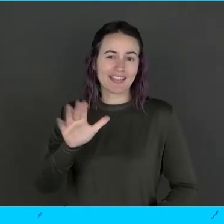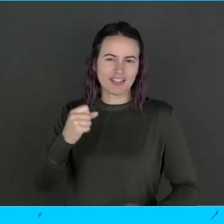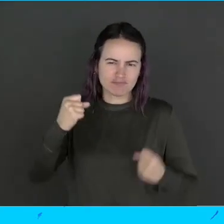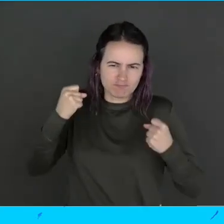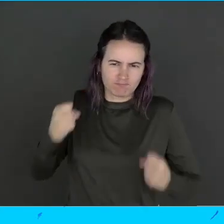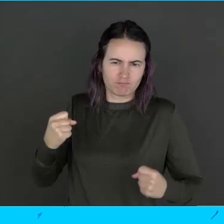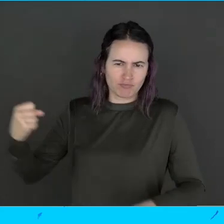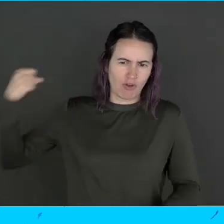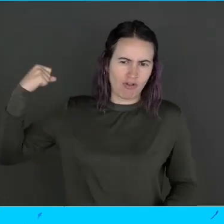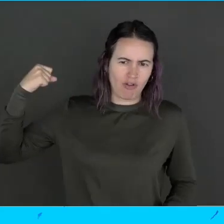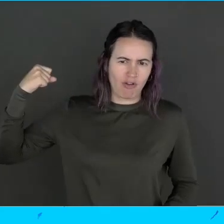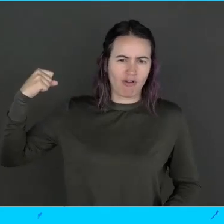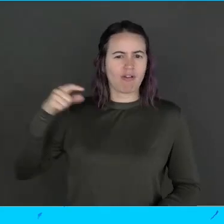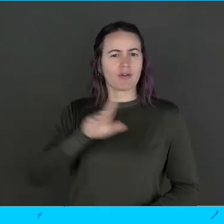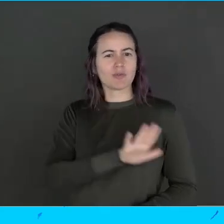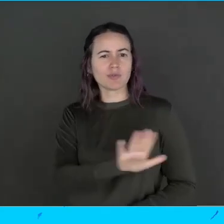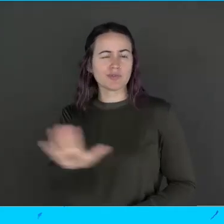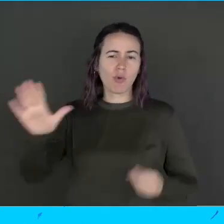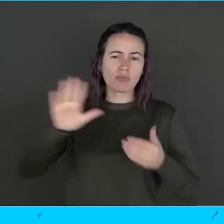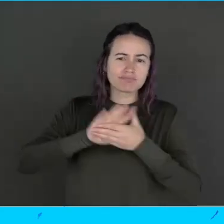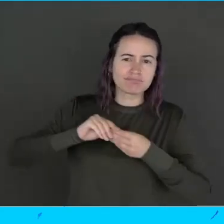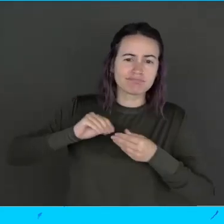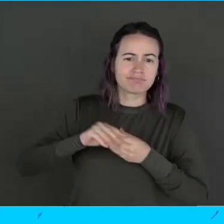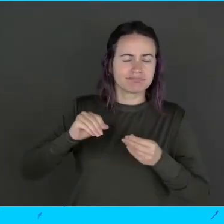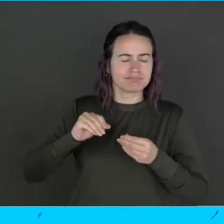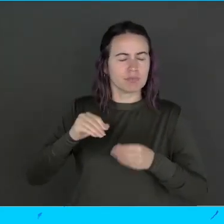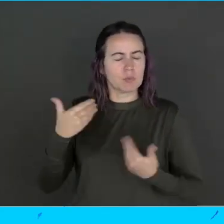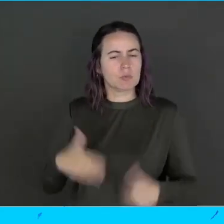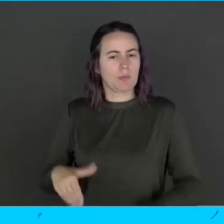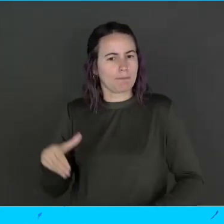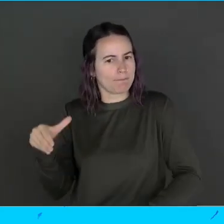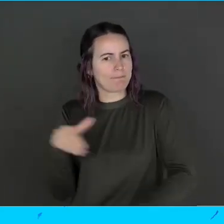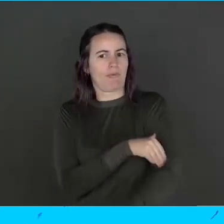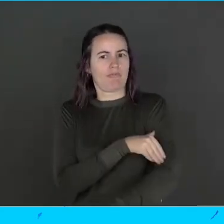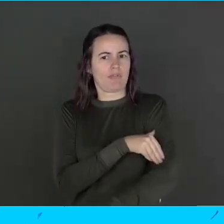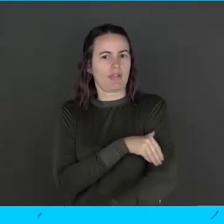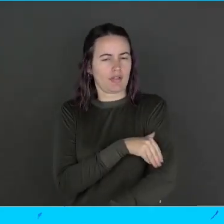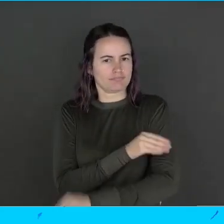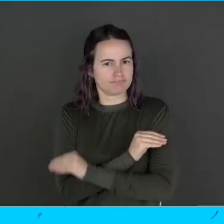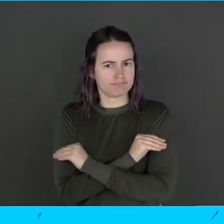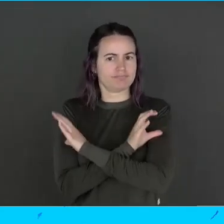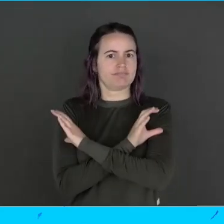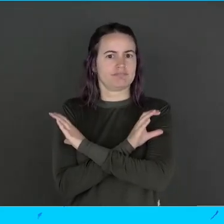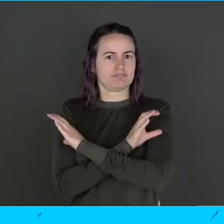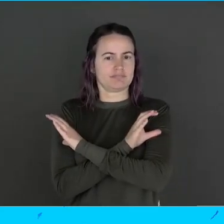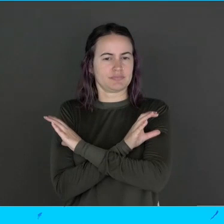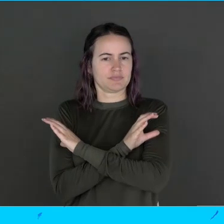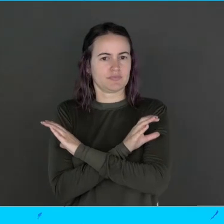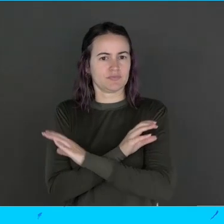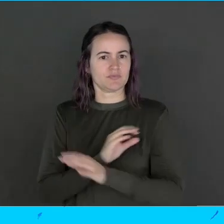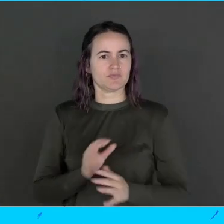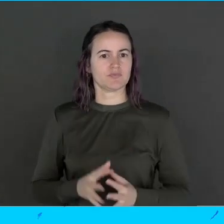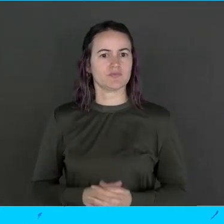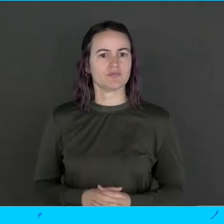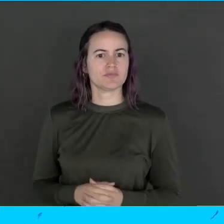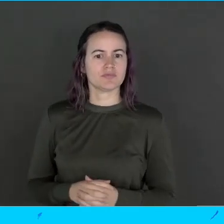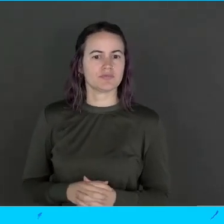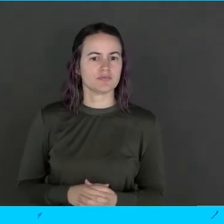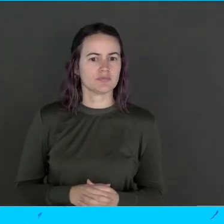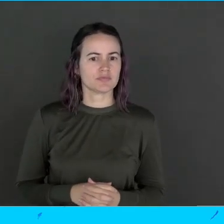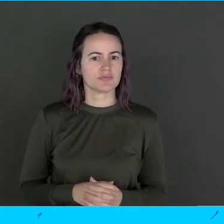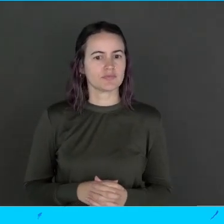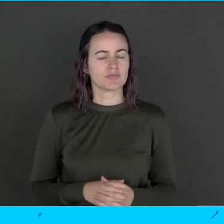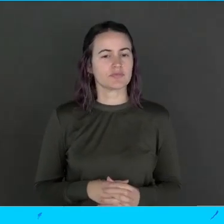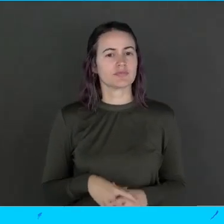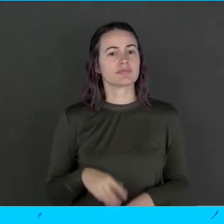hope I capture this through this poem. So here goes. A young mother in the camps told me they only turn the lights on twice a day. Once at